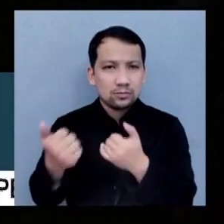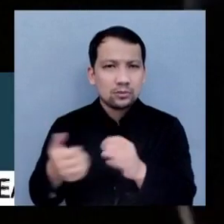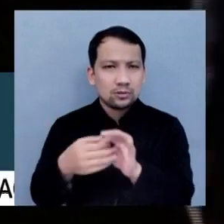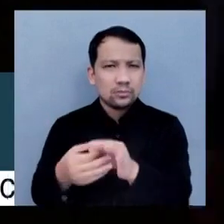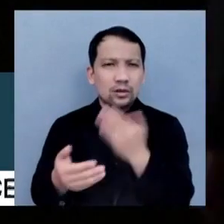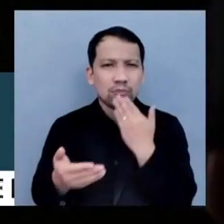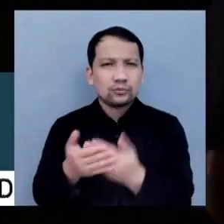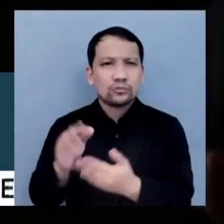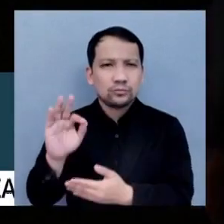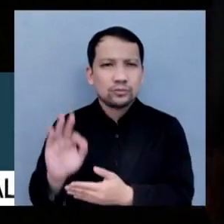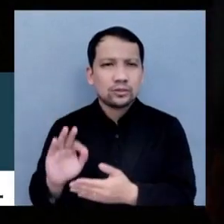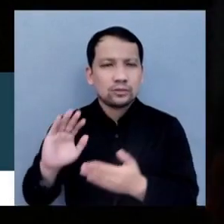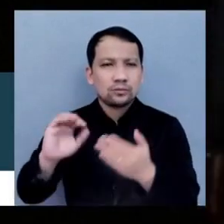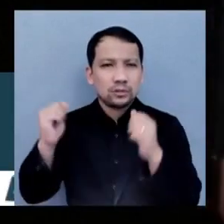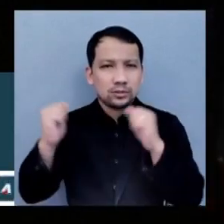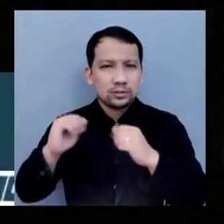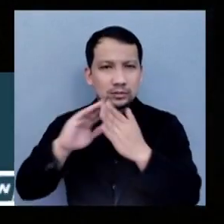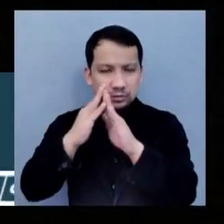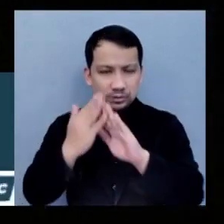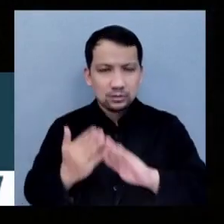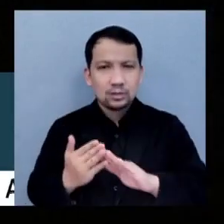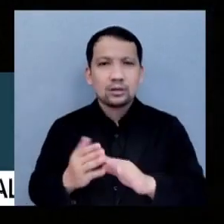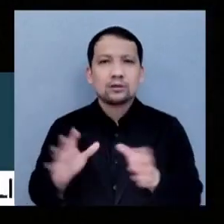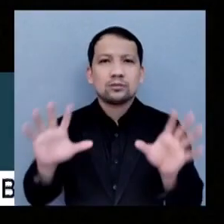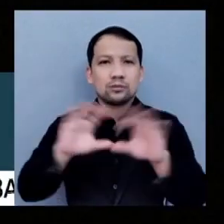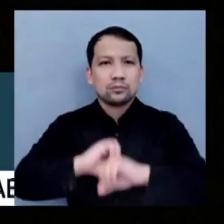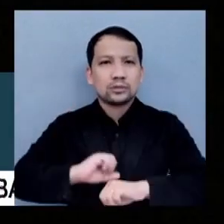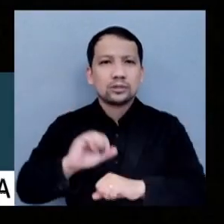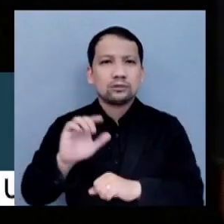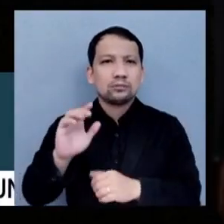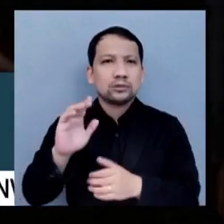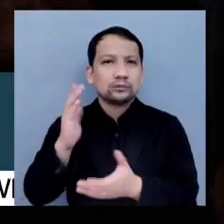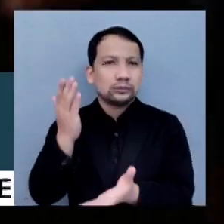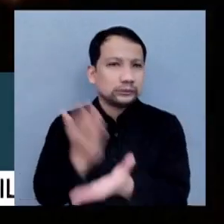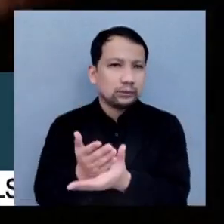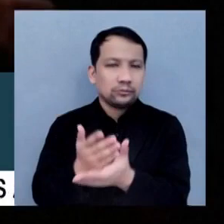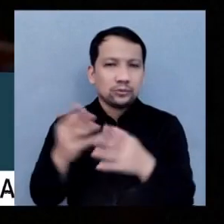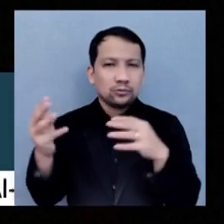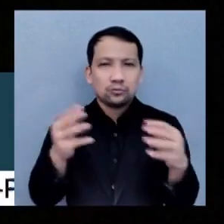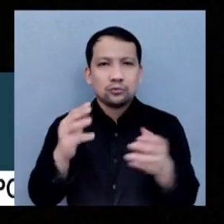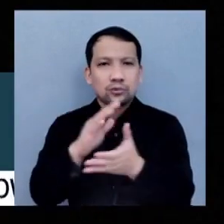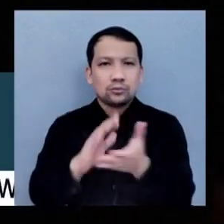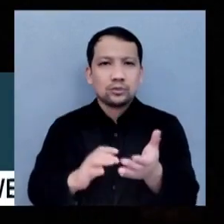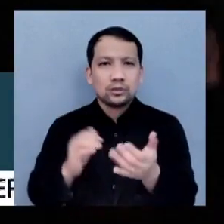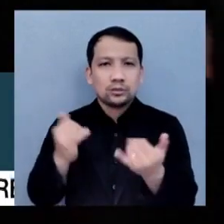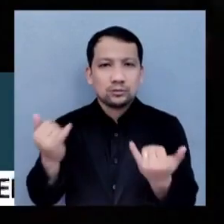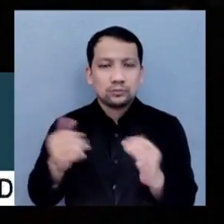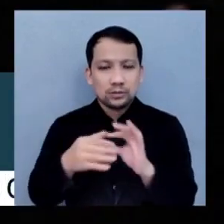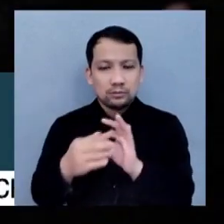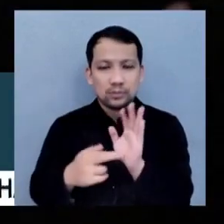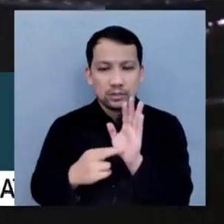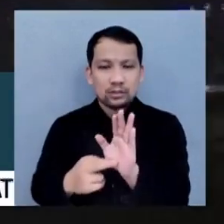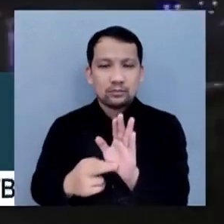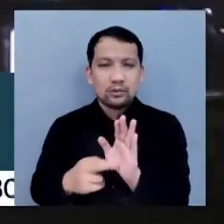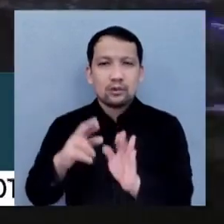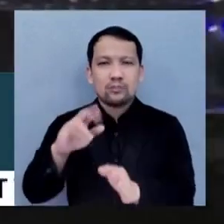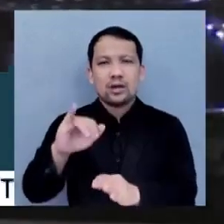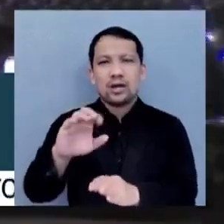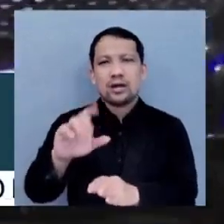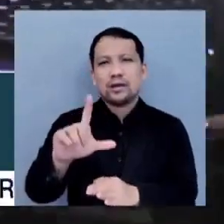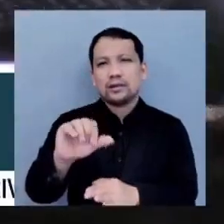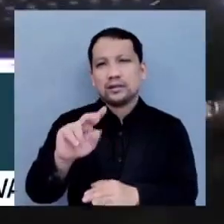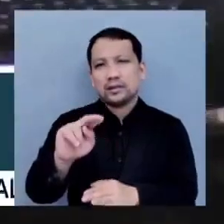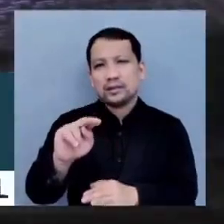Friday peace deal that largely ended 30 years of bloodshed there. He is expected to meet with representatives from the five main Northern